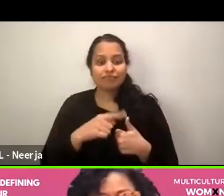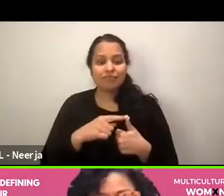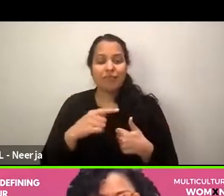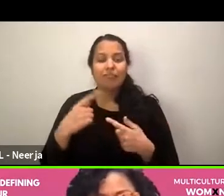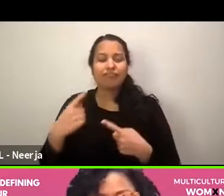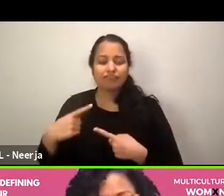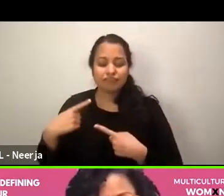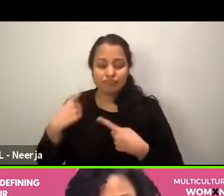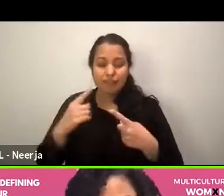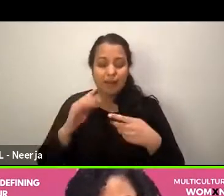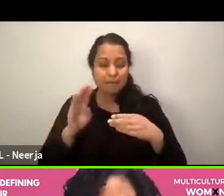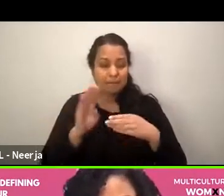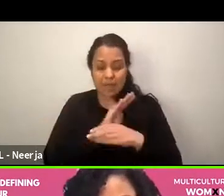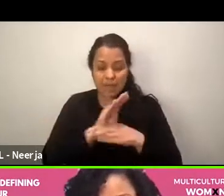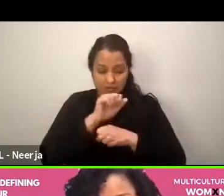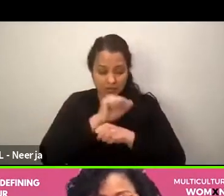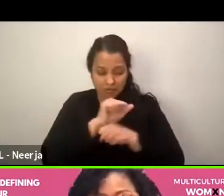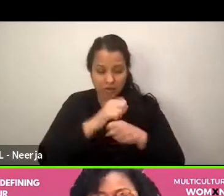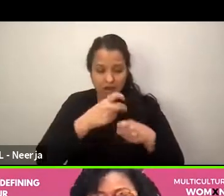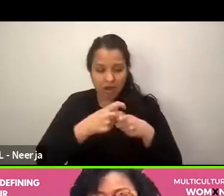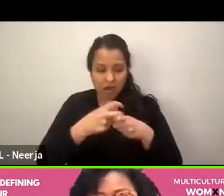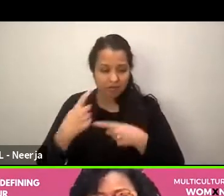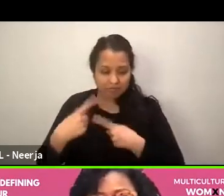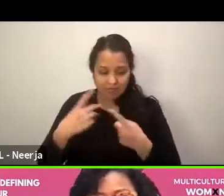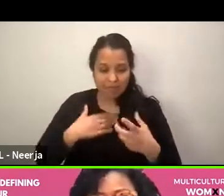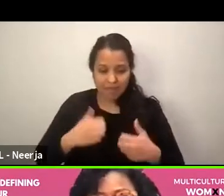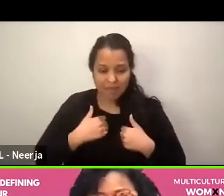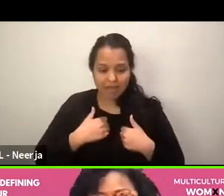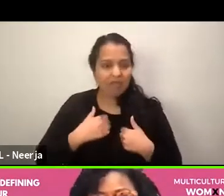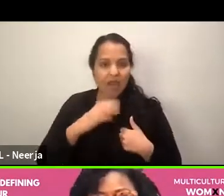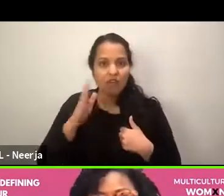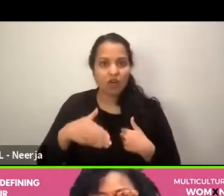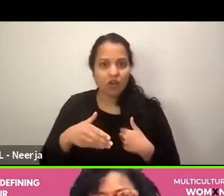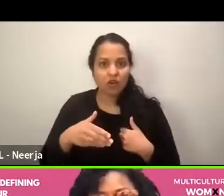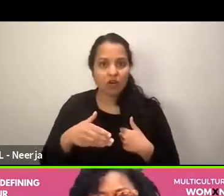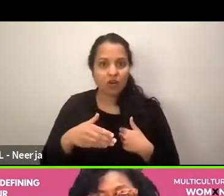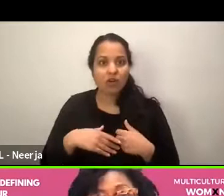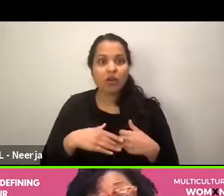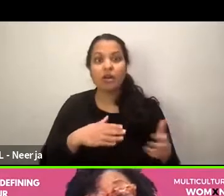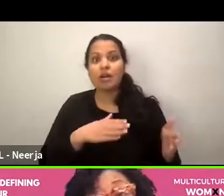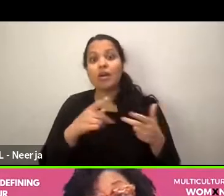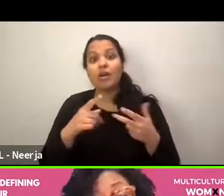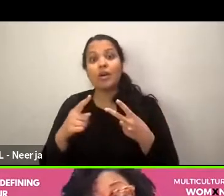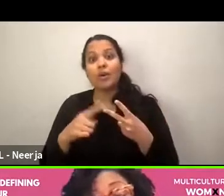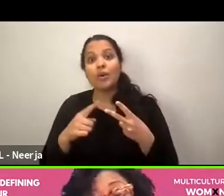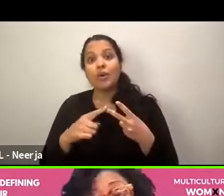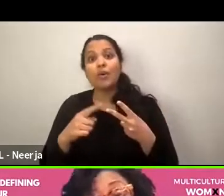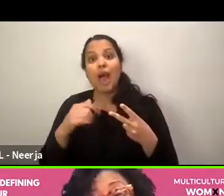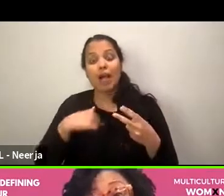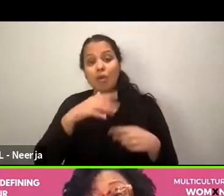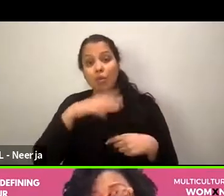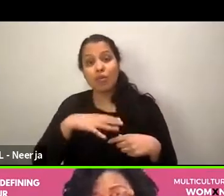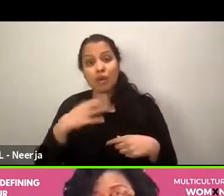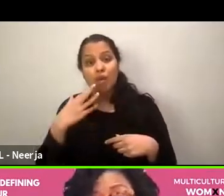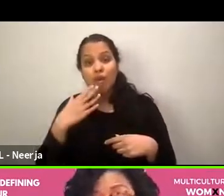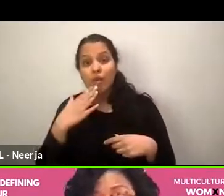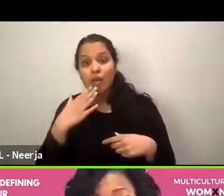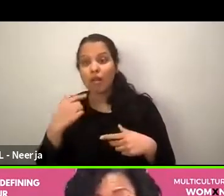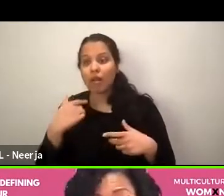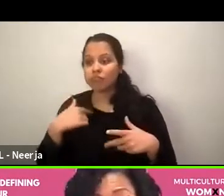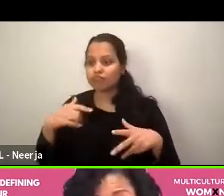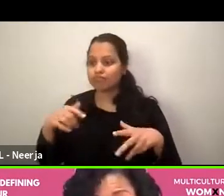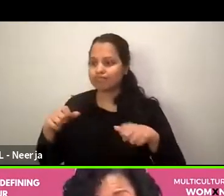in all of my years. Two, as a woman of color, I hold the space for other